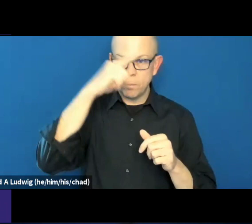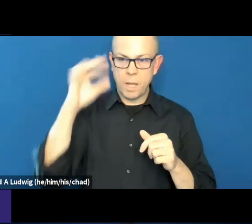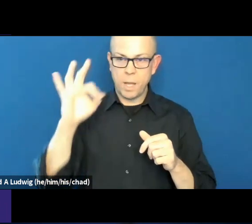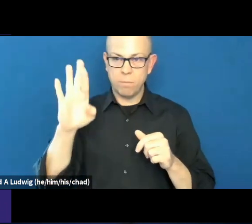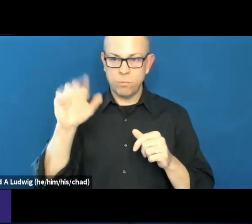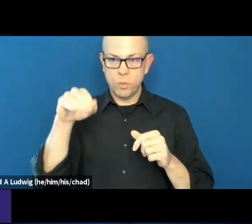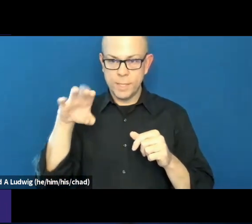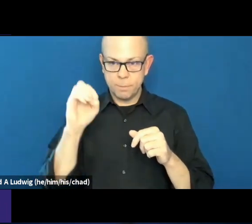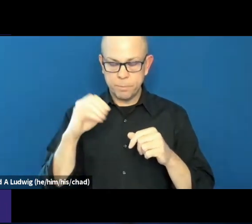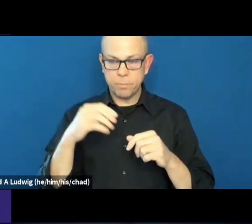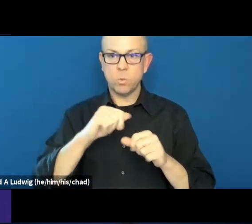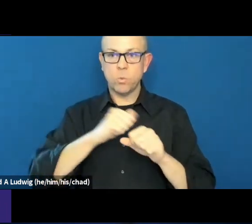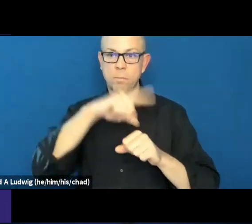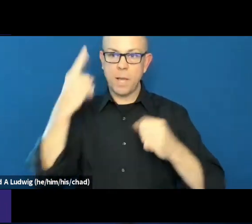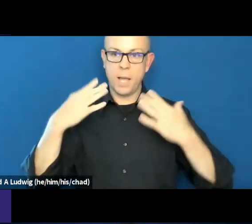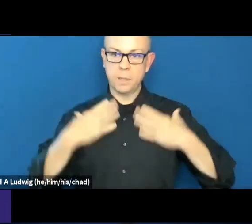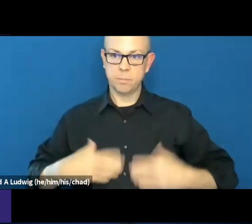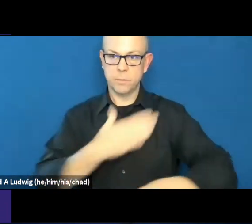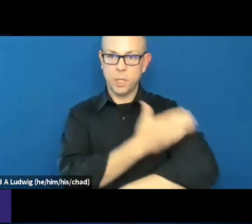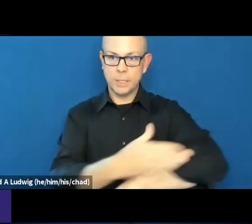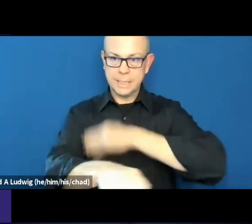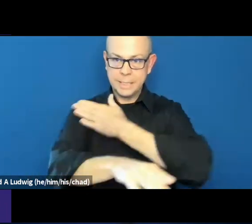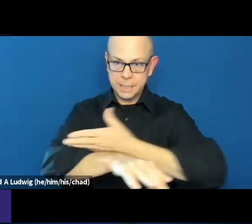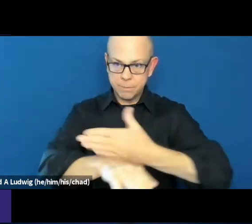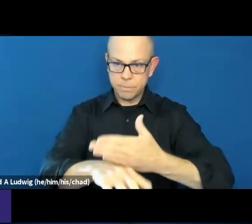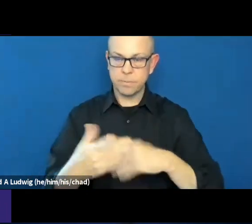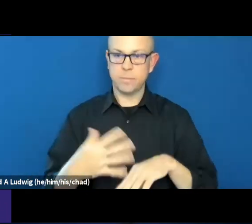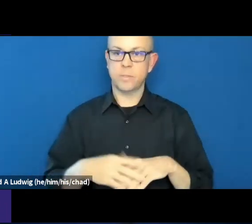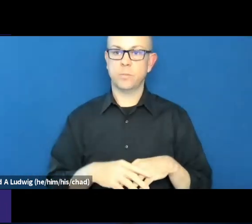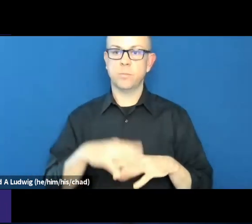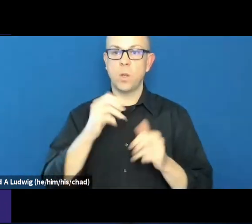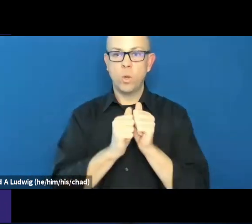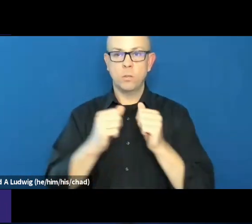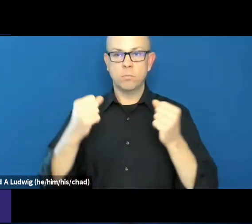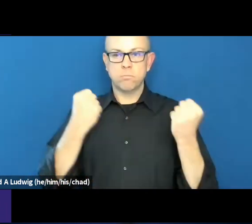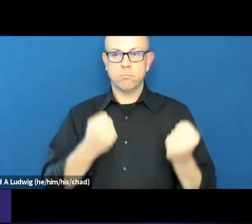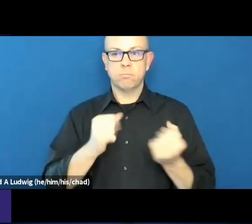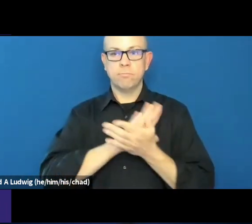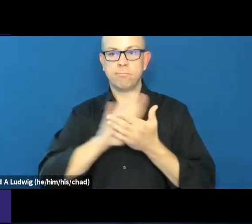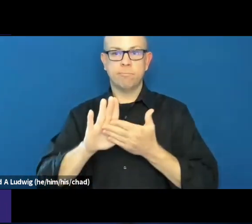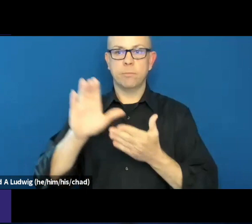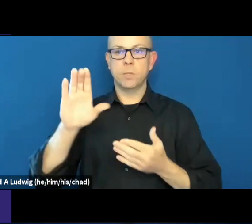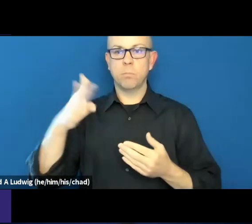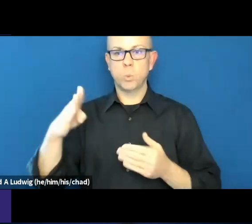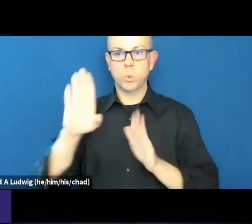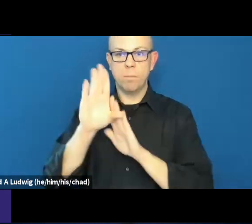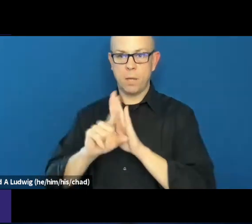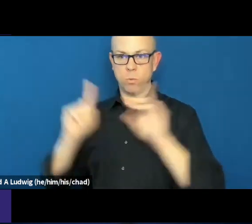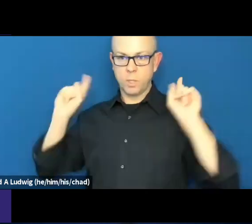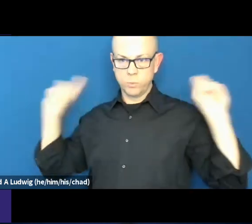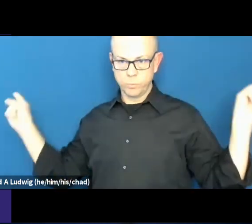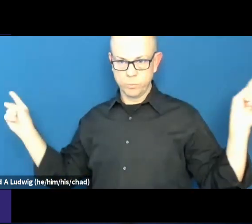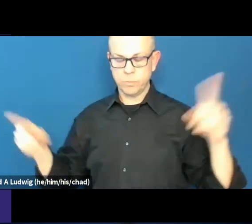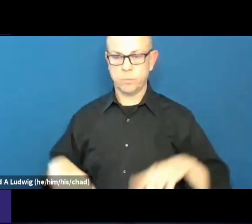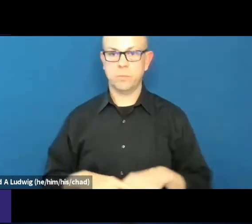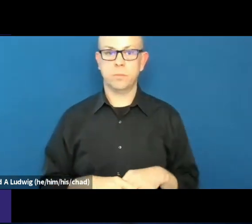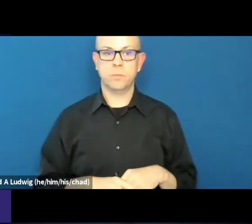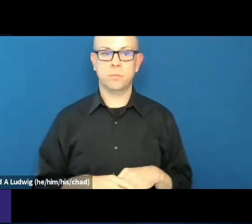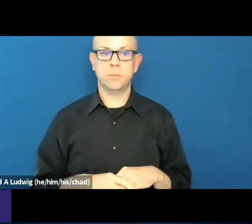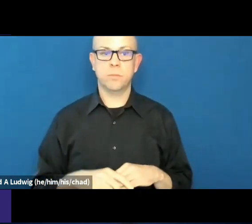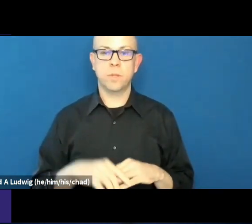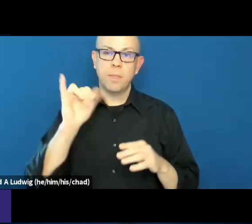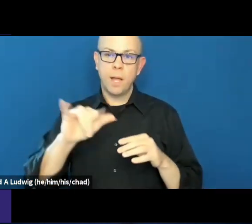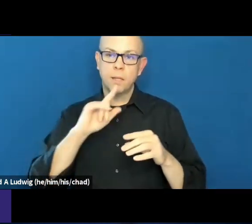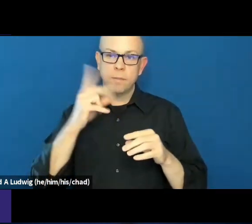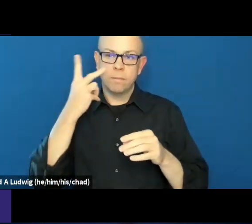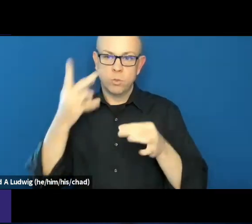glasses. They look a little bit blue. And I also have a long sleeve shirt on, with sleeves rolled up, and I have a